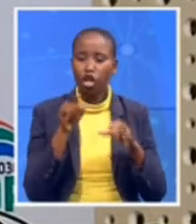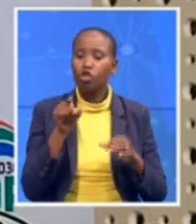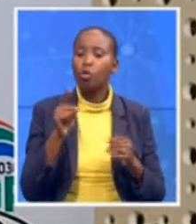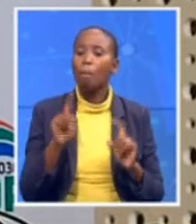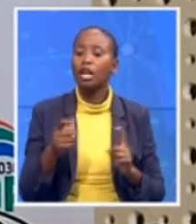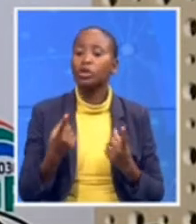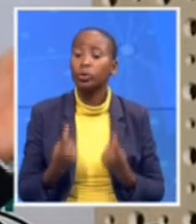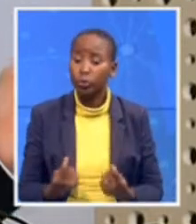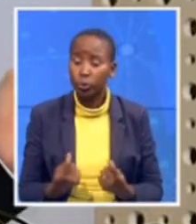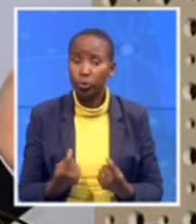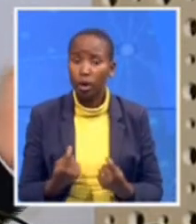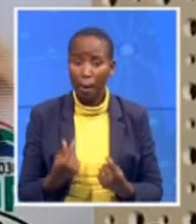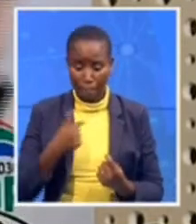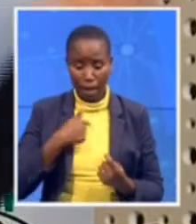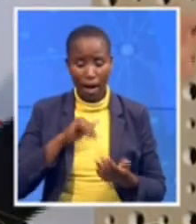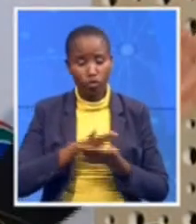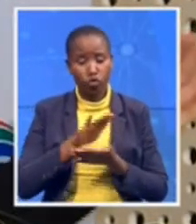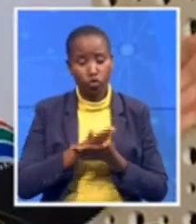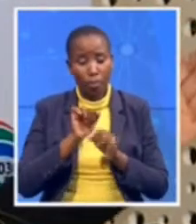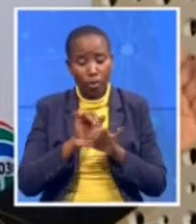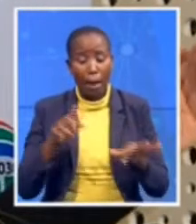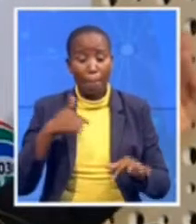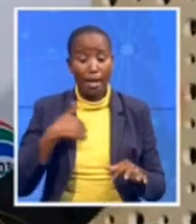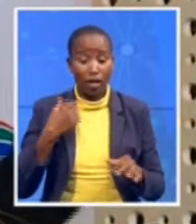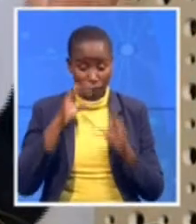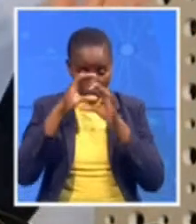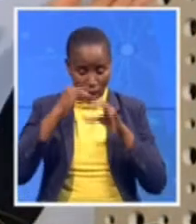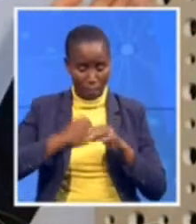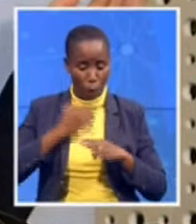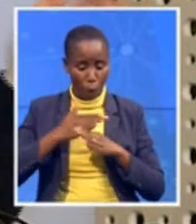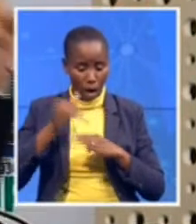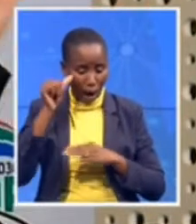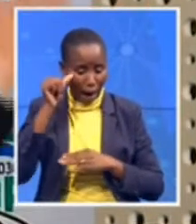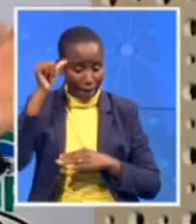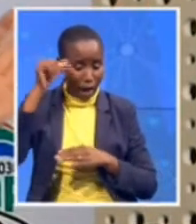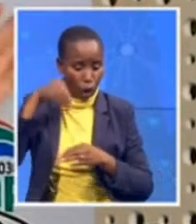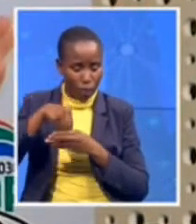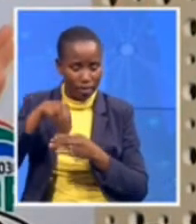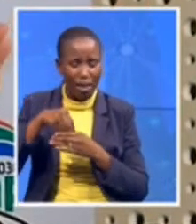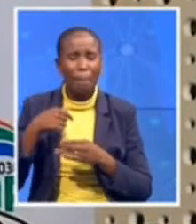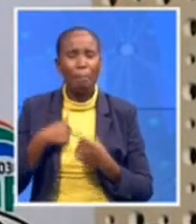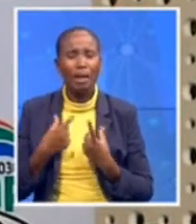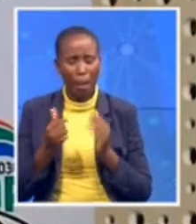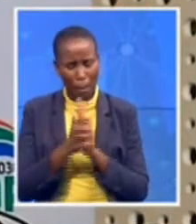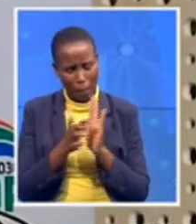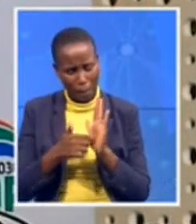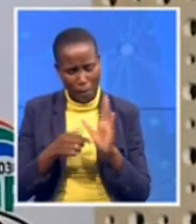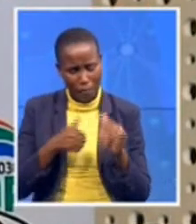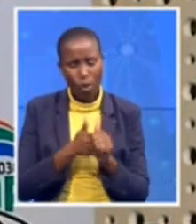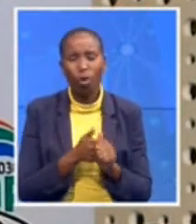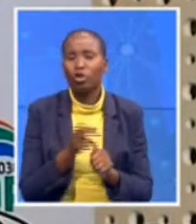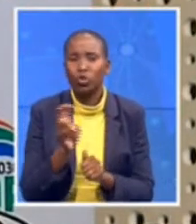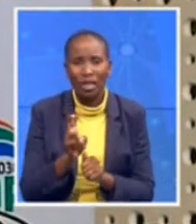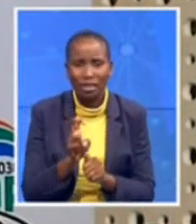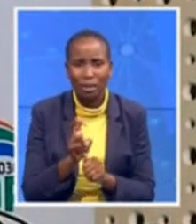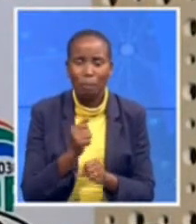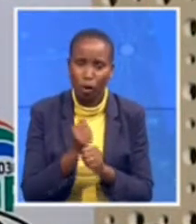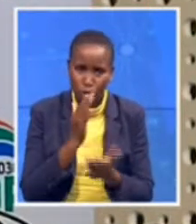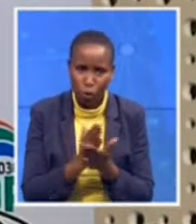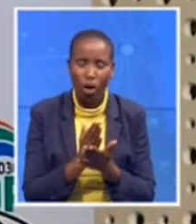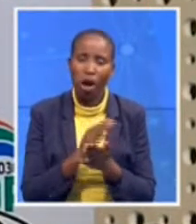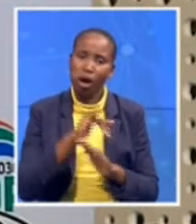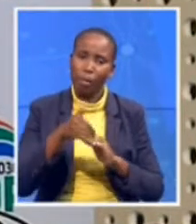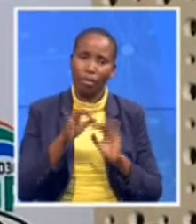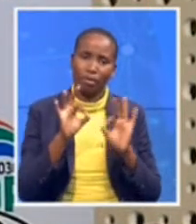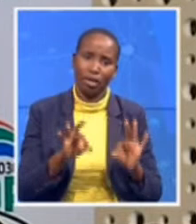content, which is far greater than other commercial film content or game content. And for obvious reasons, if you're distributing